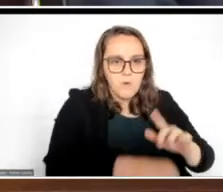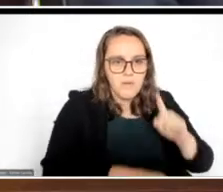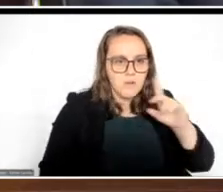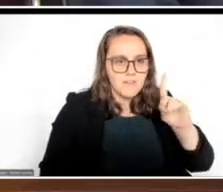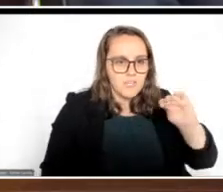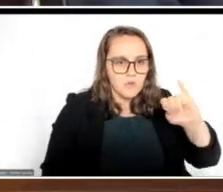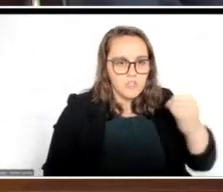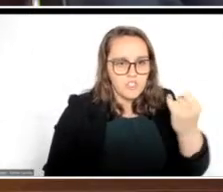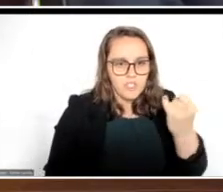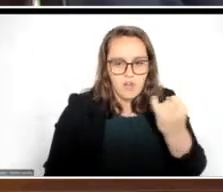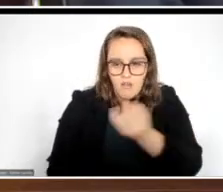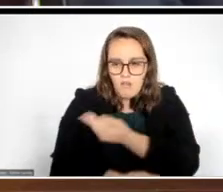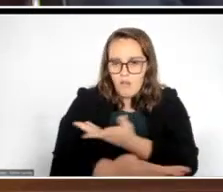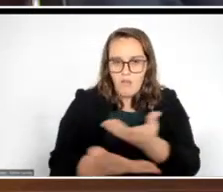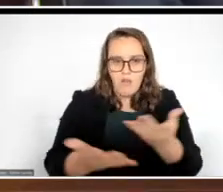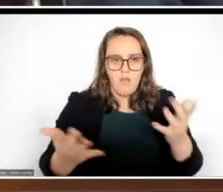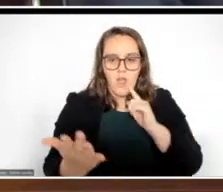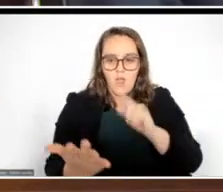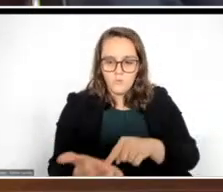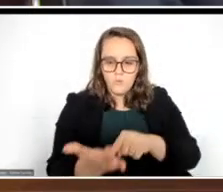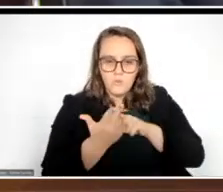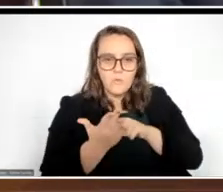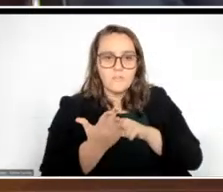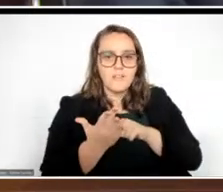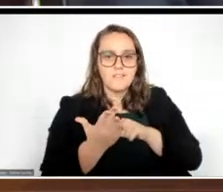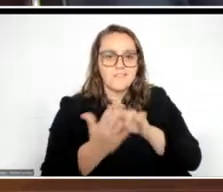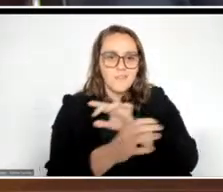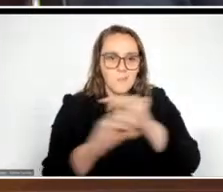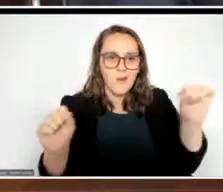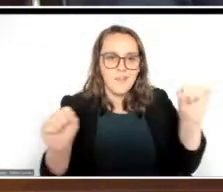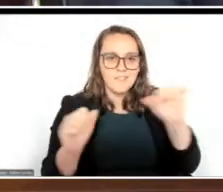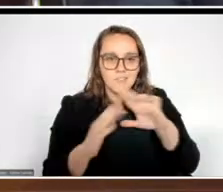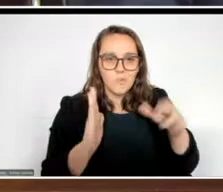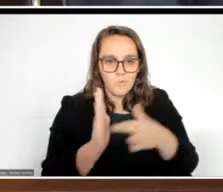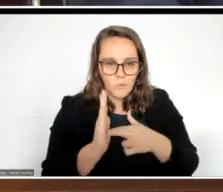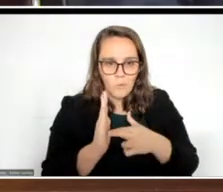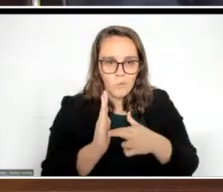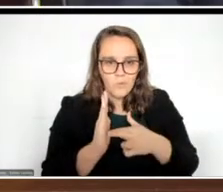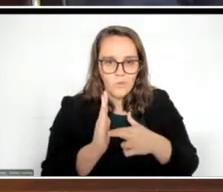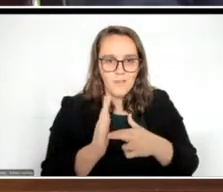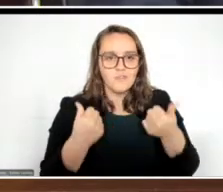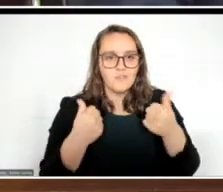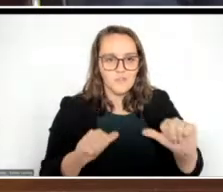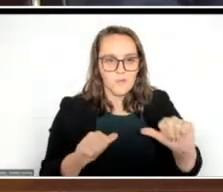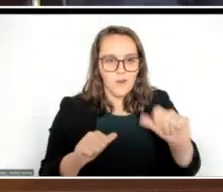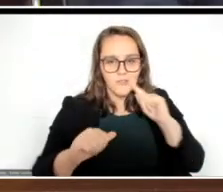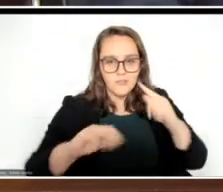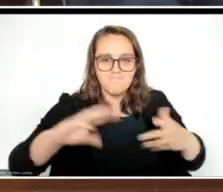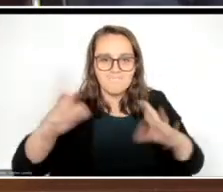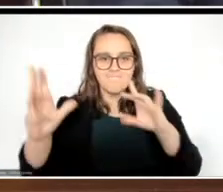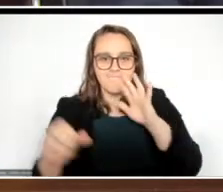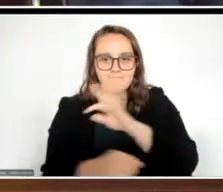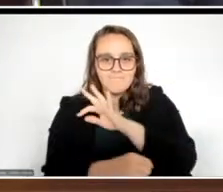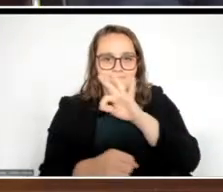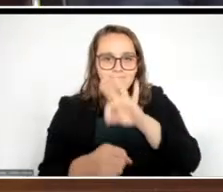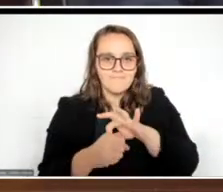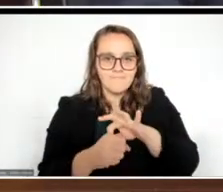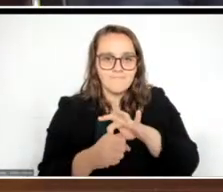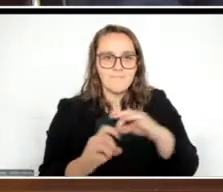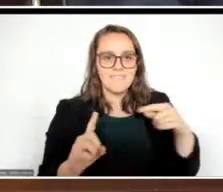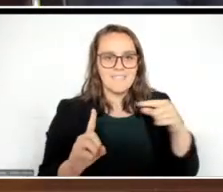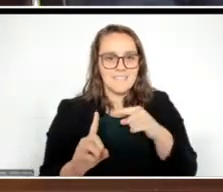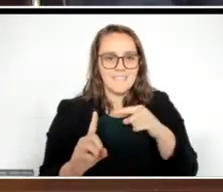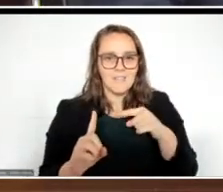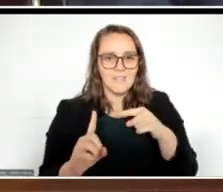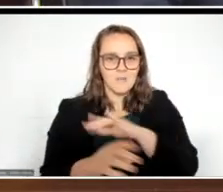in the plot to overturn the election. He was intimately involved. He was the central player. Thank